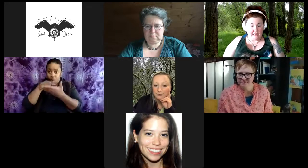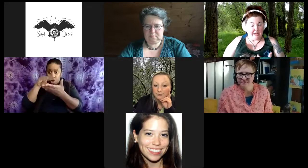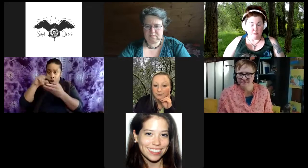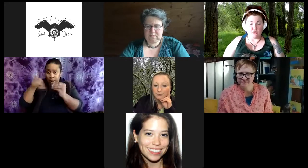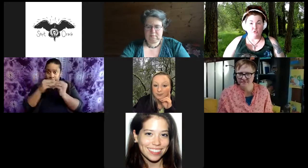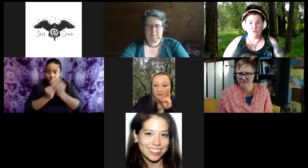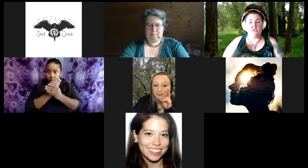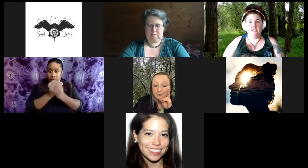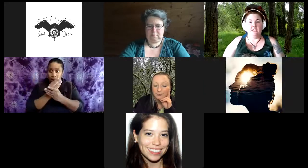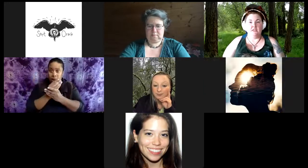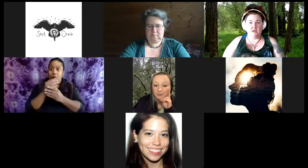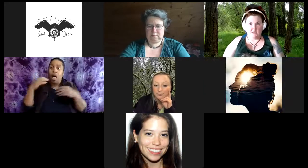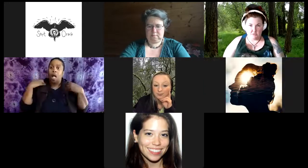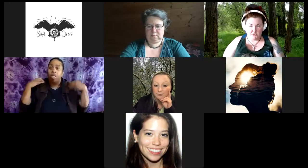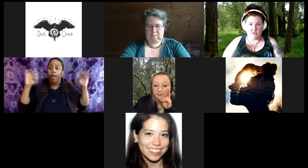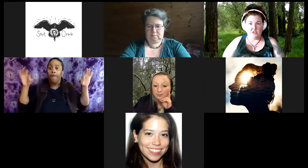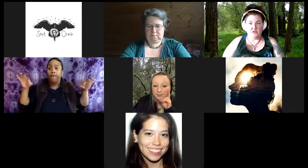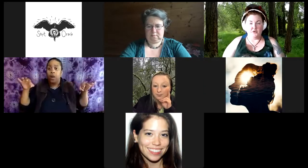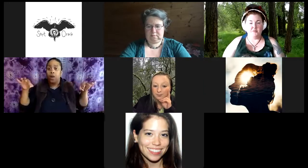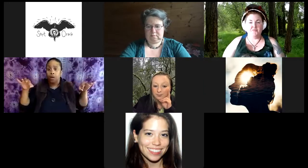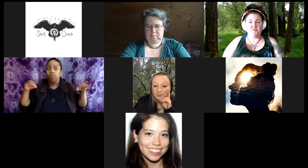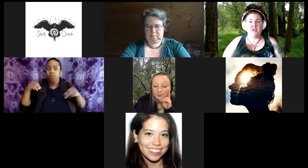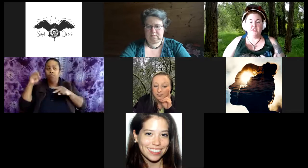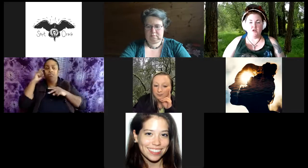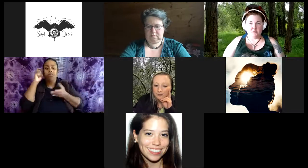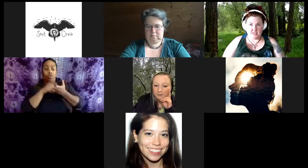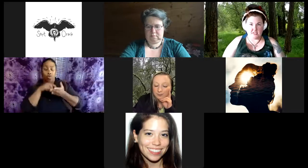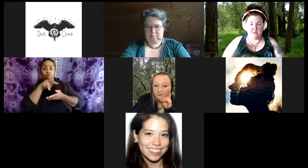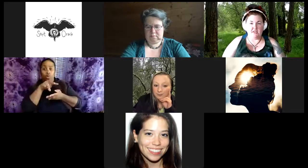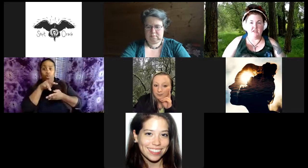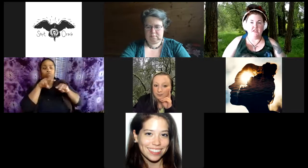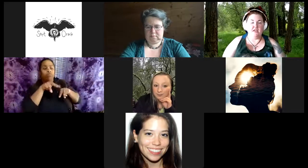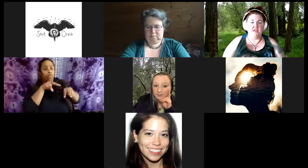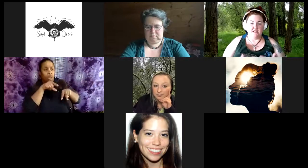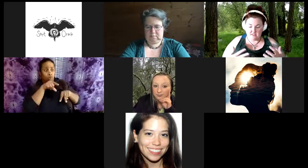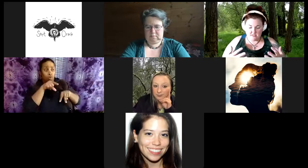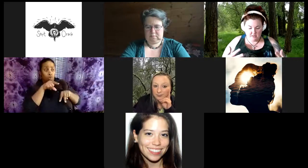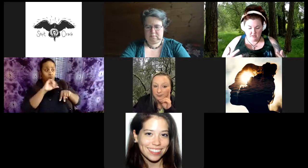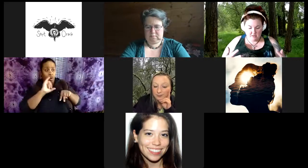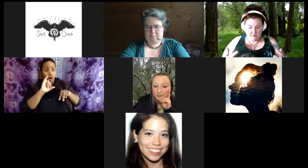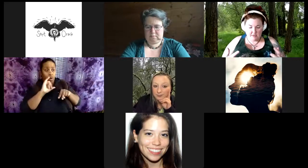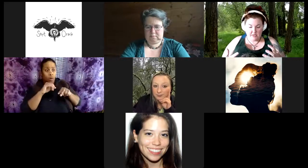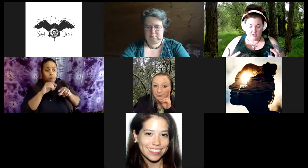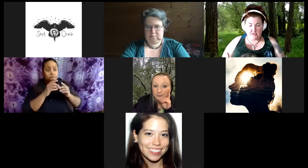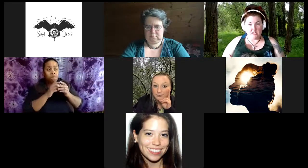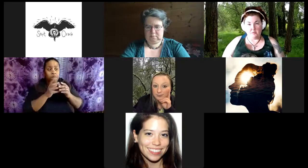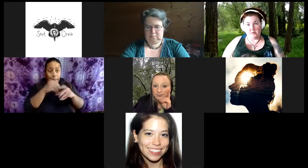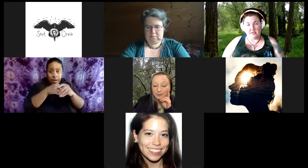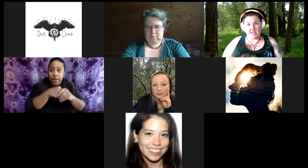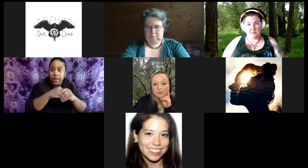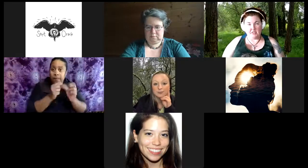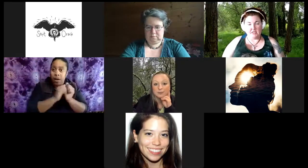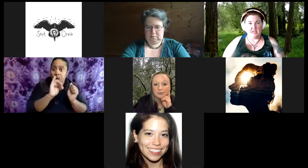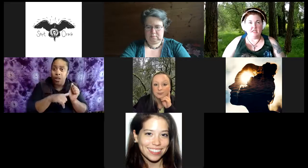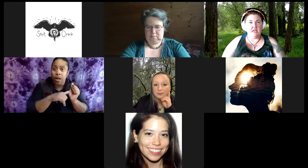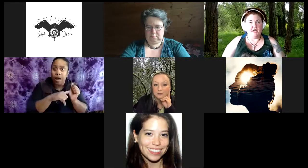Fae absolutely are observing you and are participating, and they are there with